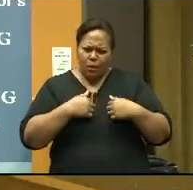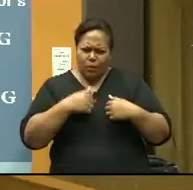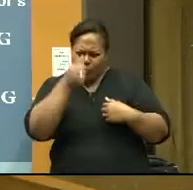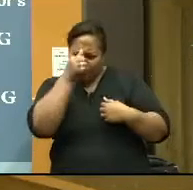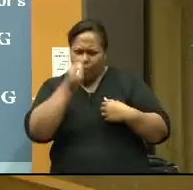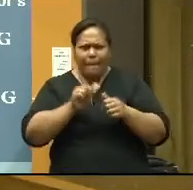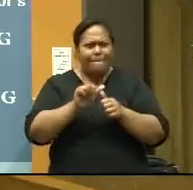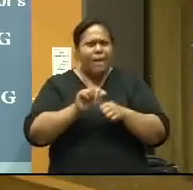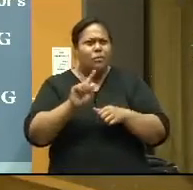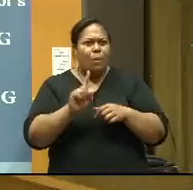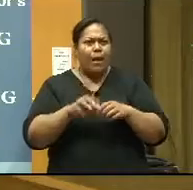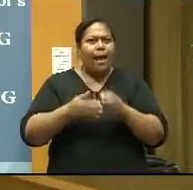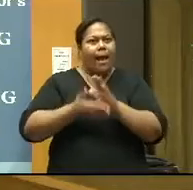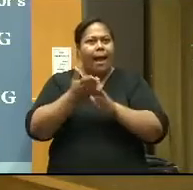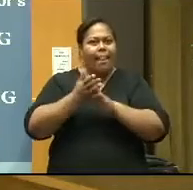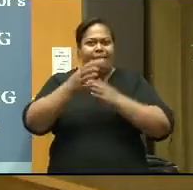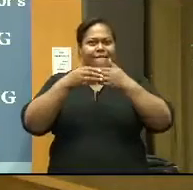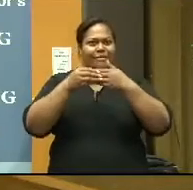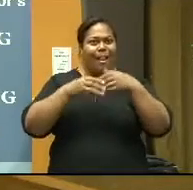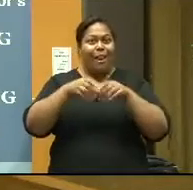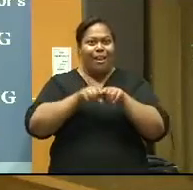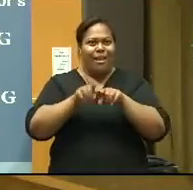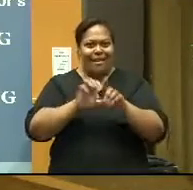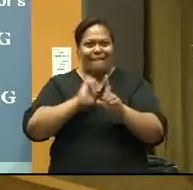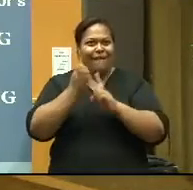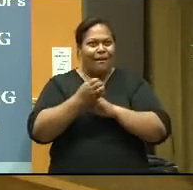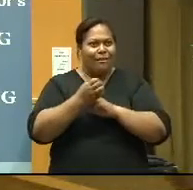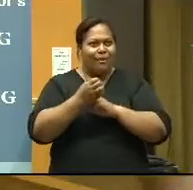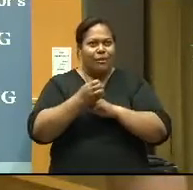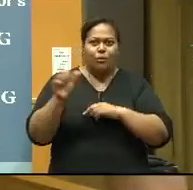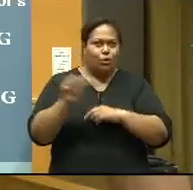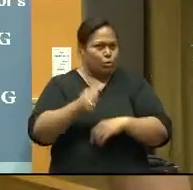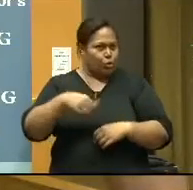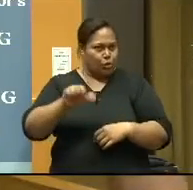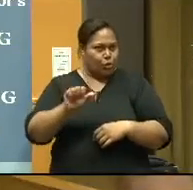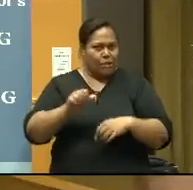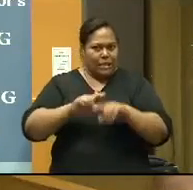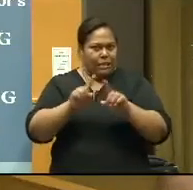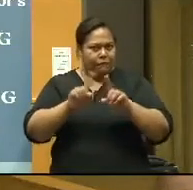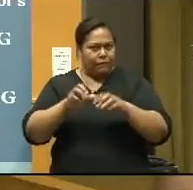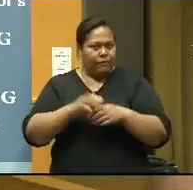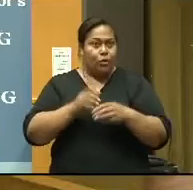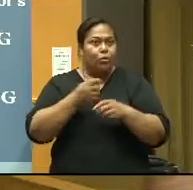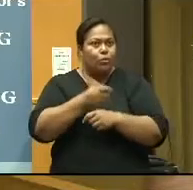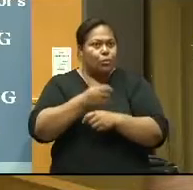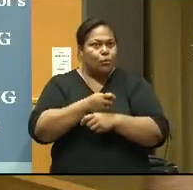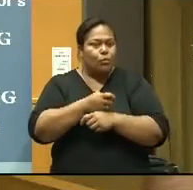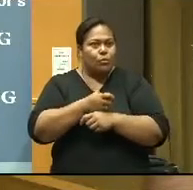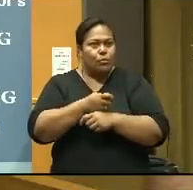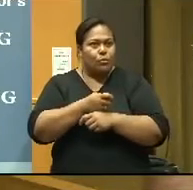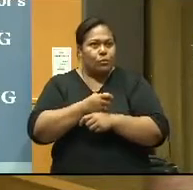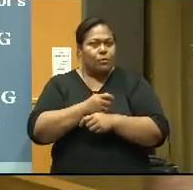highly flexible learning environment? And how do we ensure the integrity of the various processes and tools we are currently